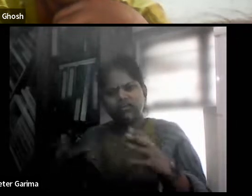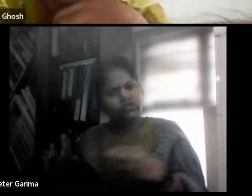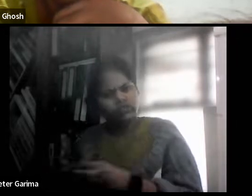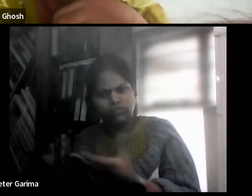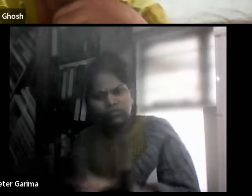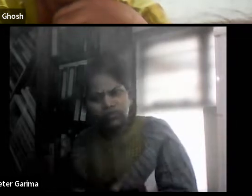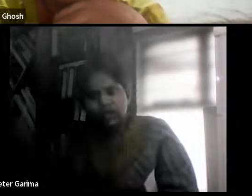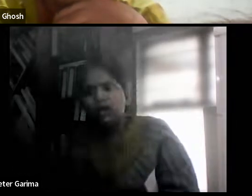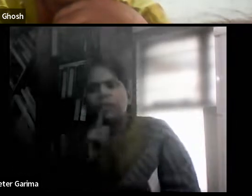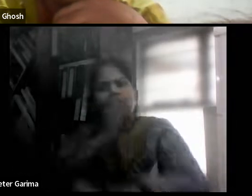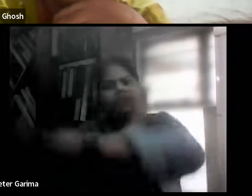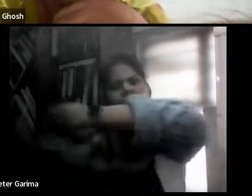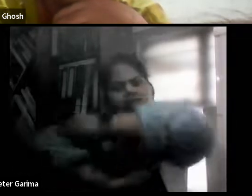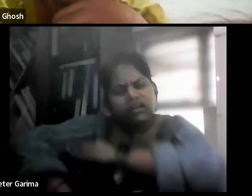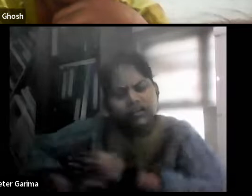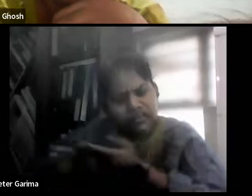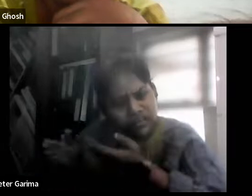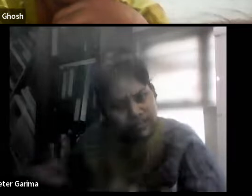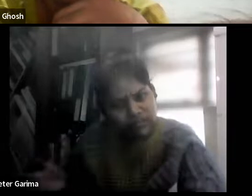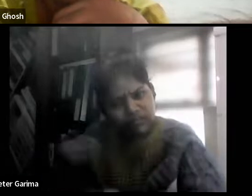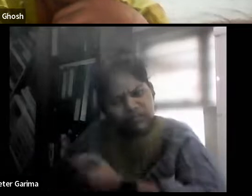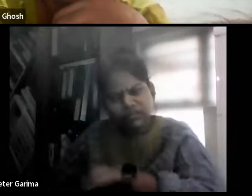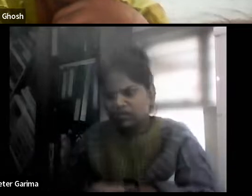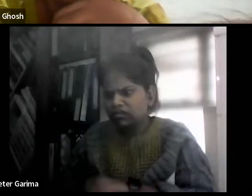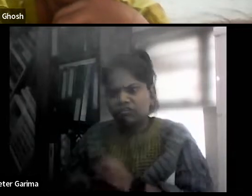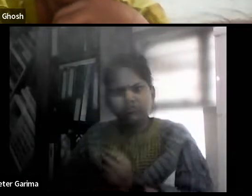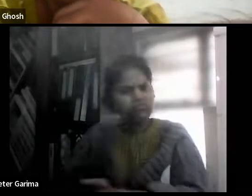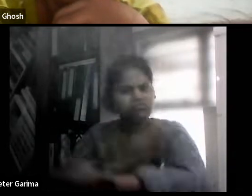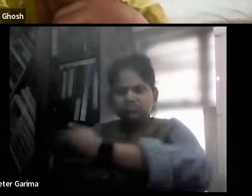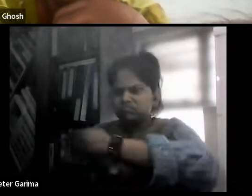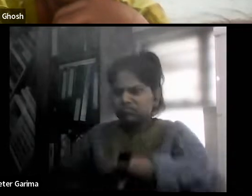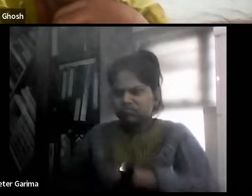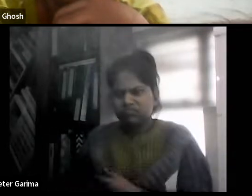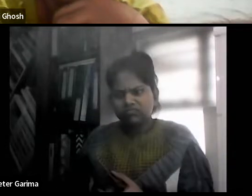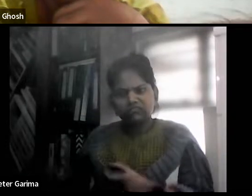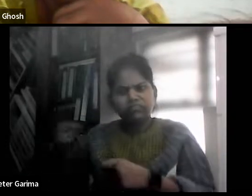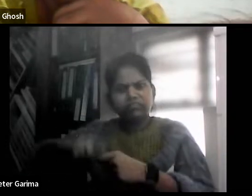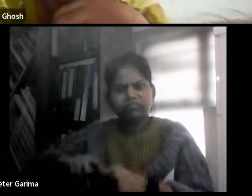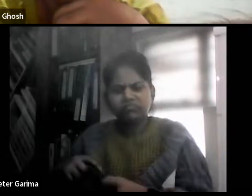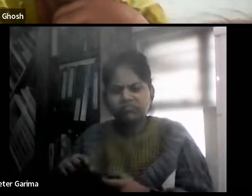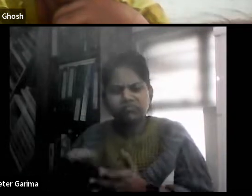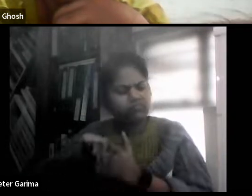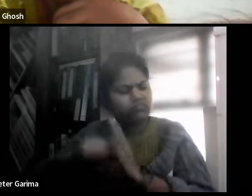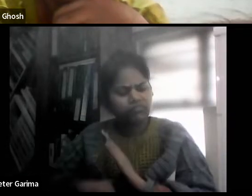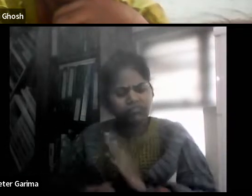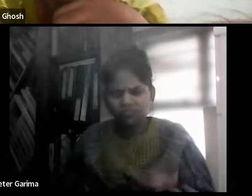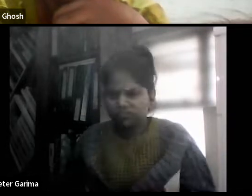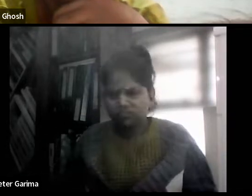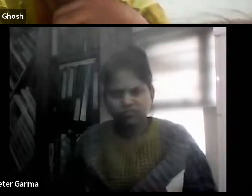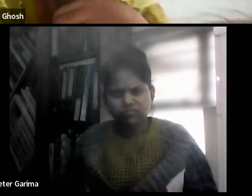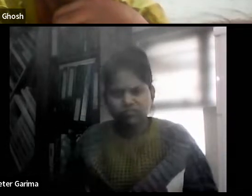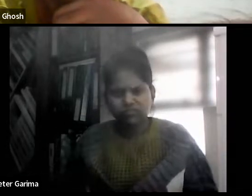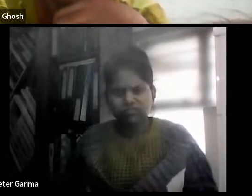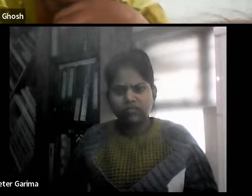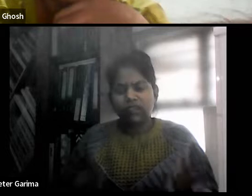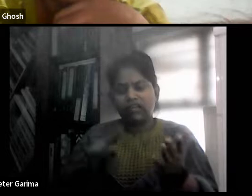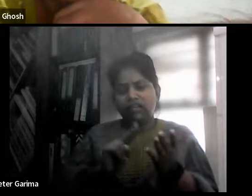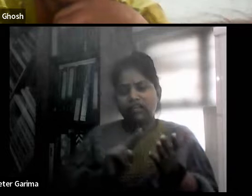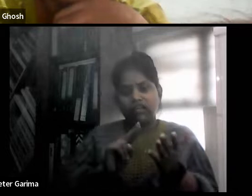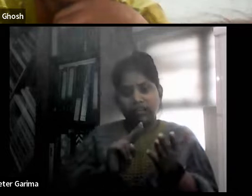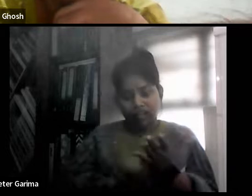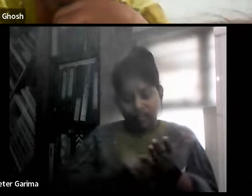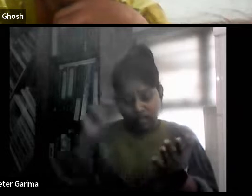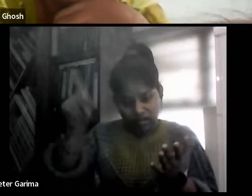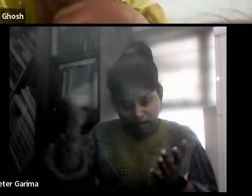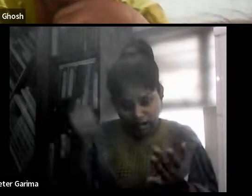the disability community is appointed as the commissioner, both in the state level, also in the national level. So This is once